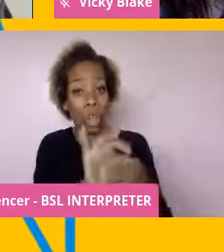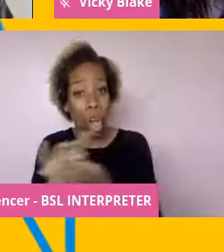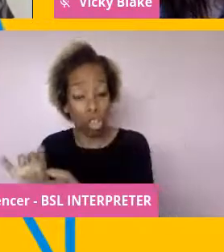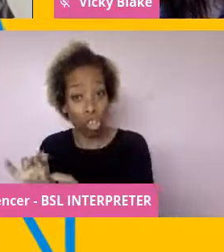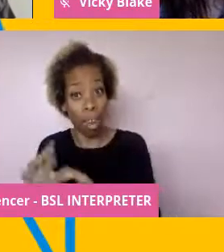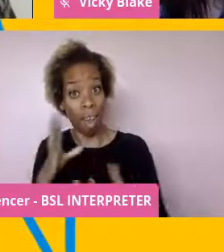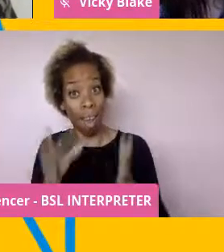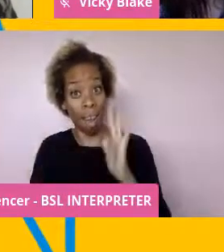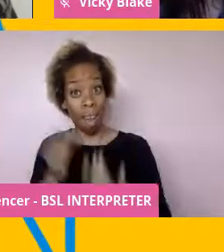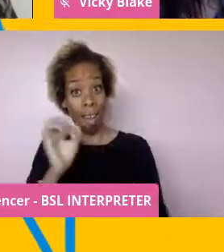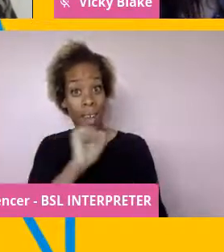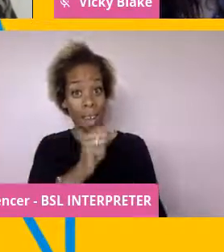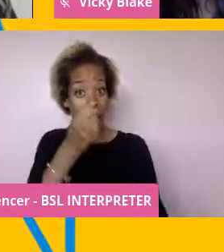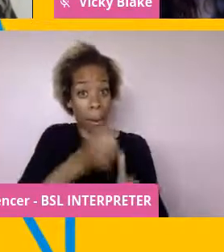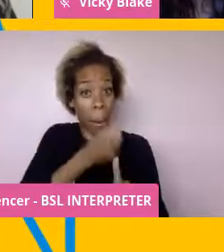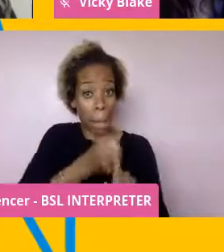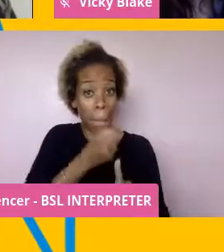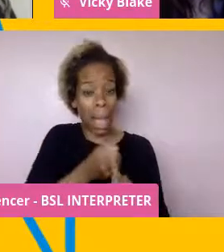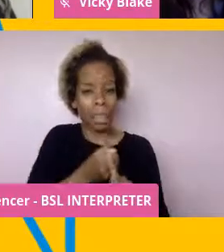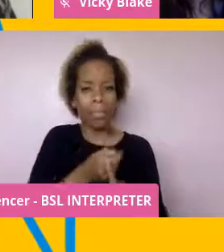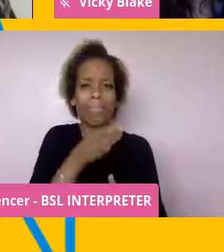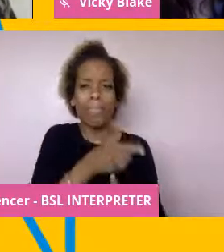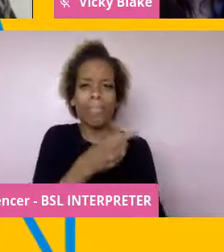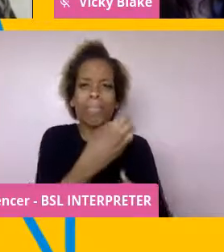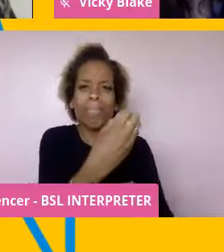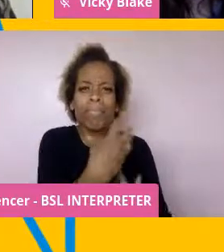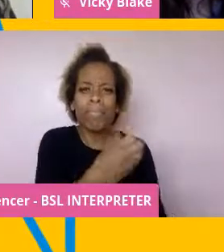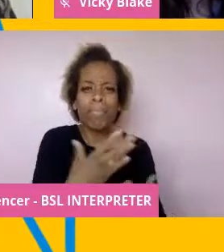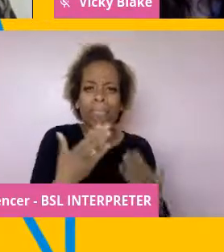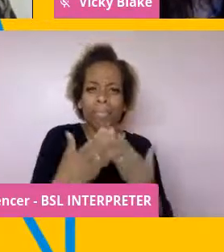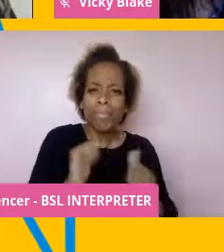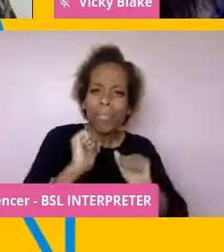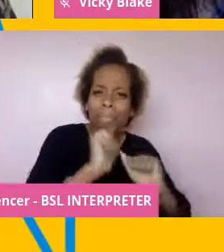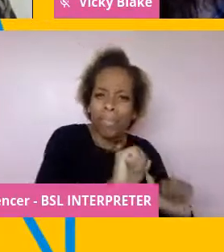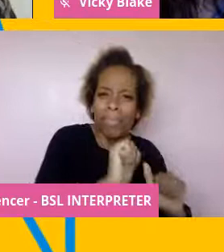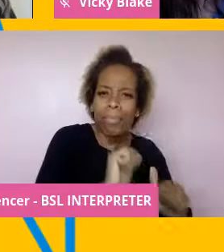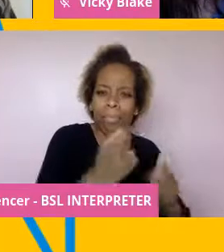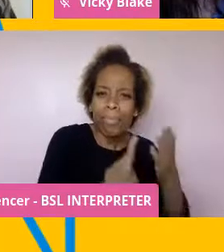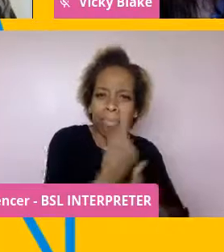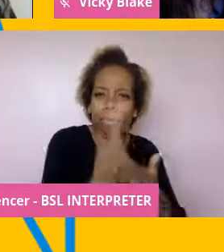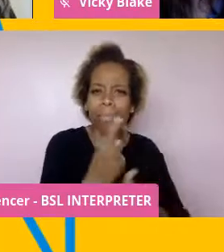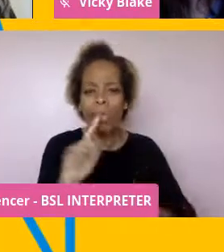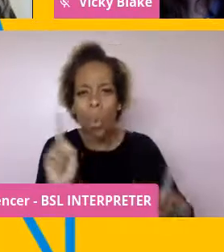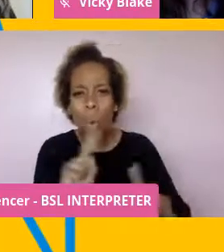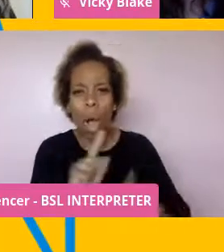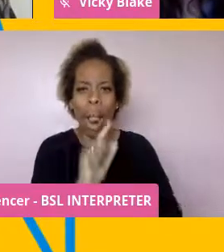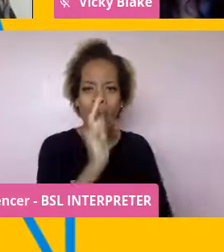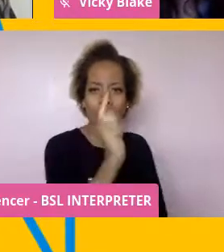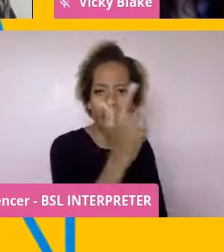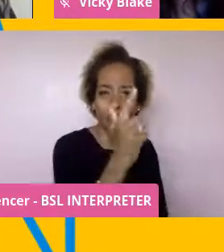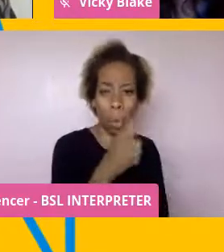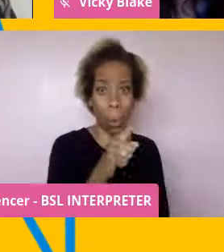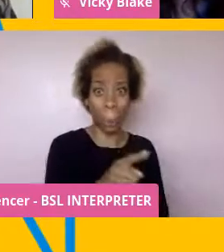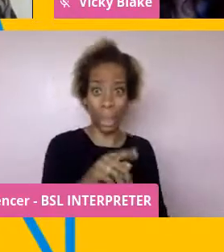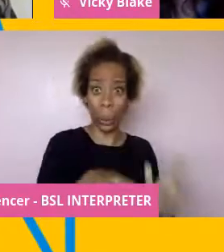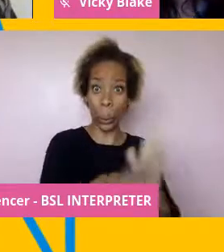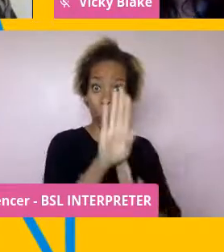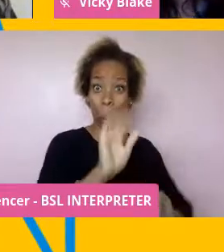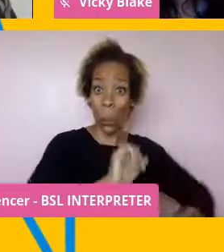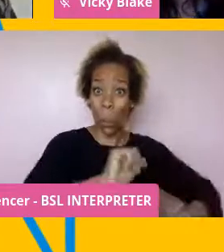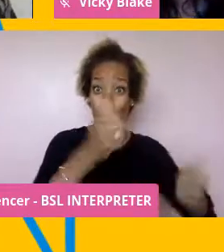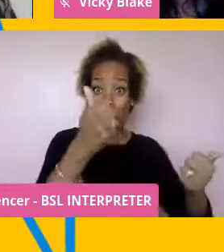thought that was an important part to a campaign, and something that we know that Liverpool's been very active and has done very well. So over to you,